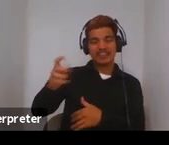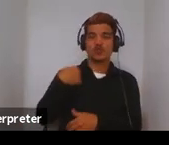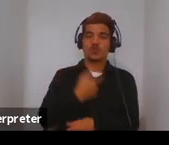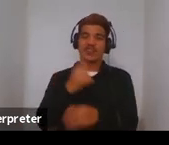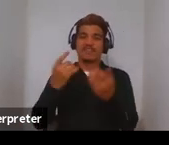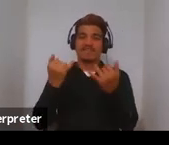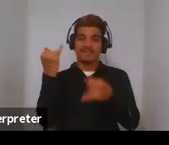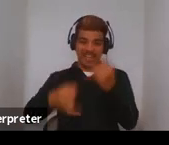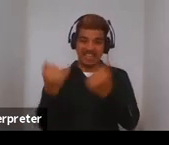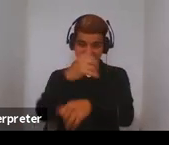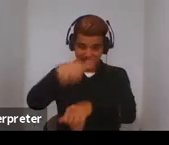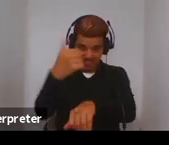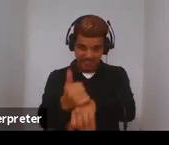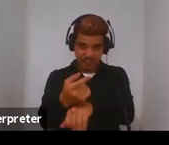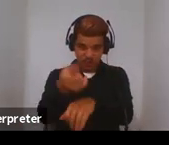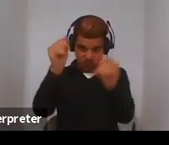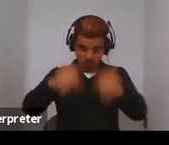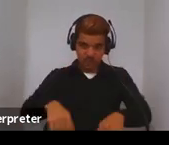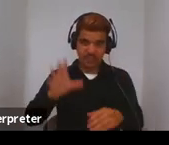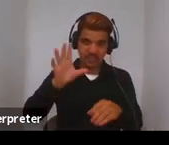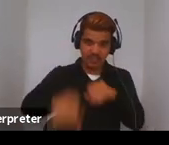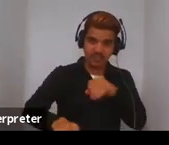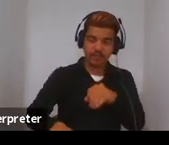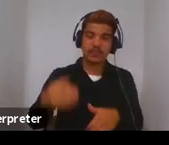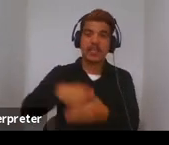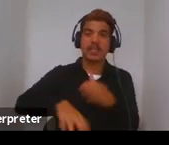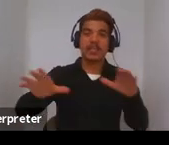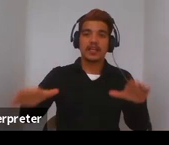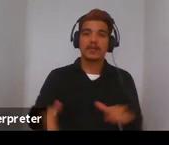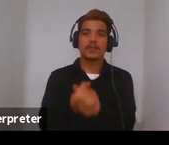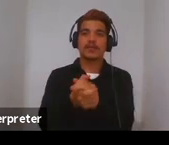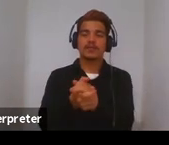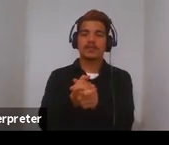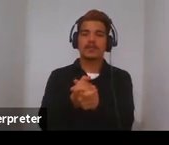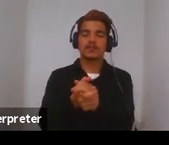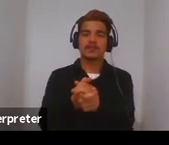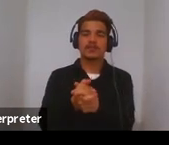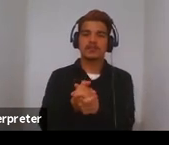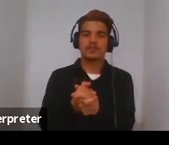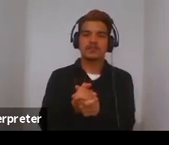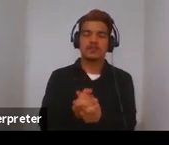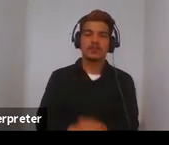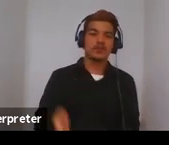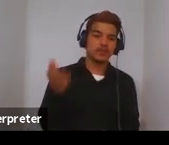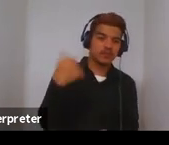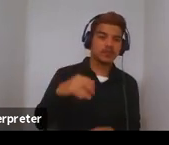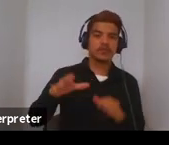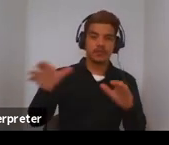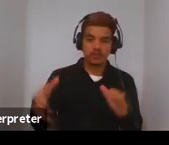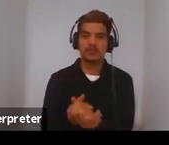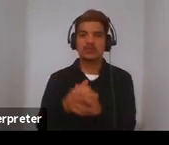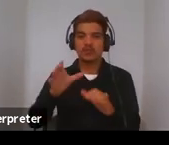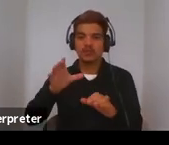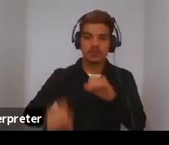establish that you could be raped within a marriage relationship. There used to be spousal rape or as a